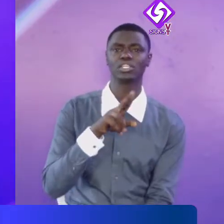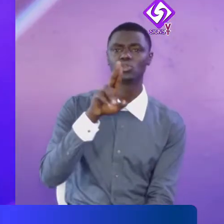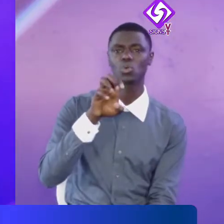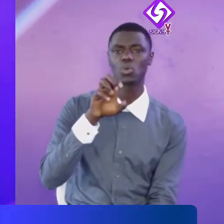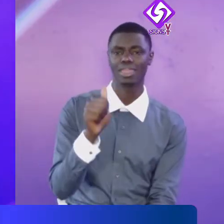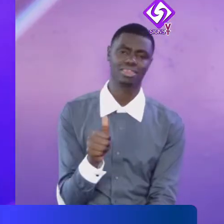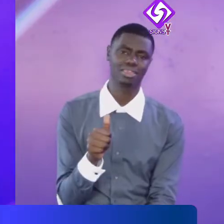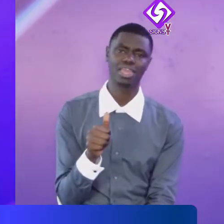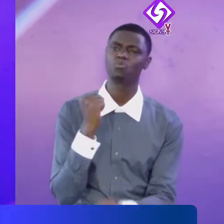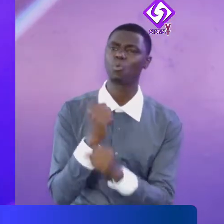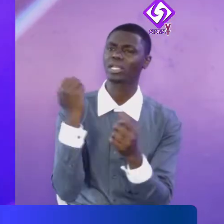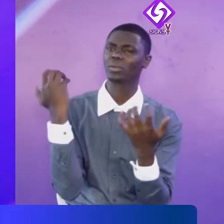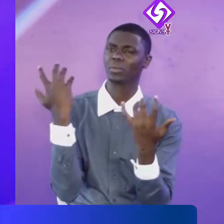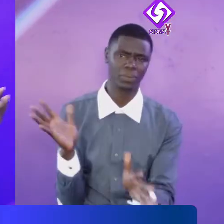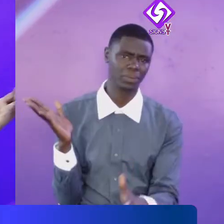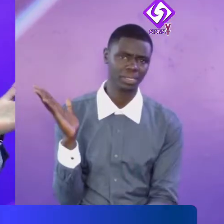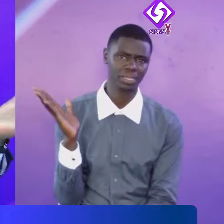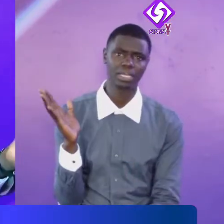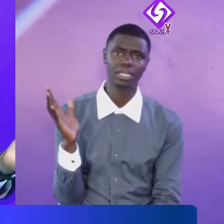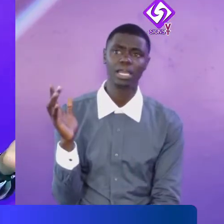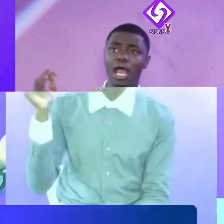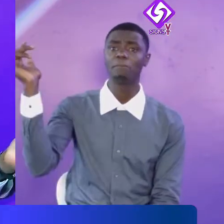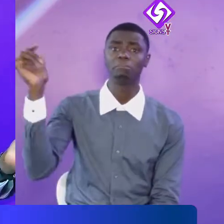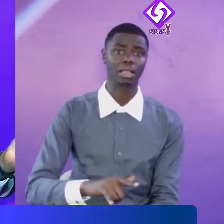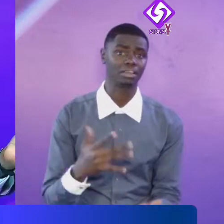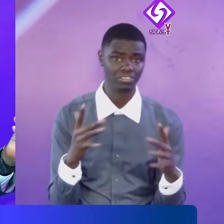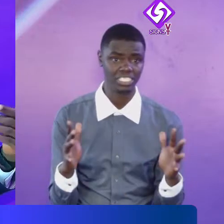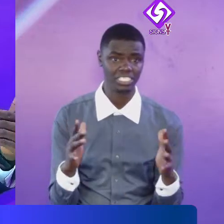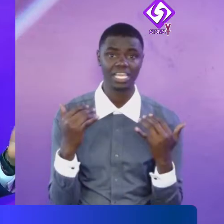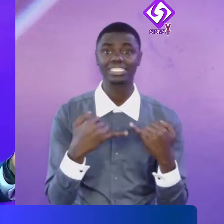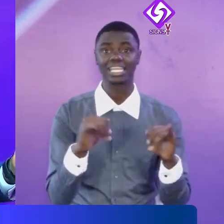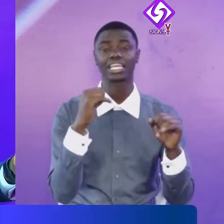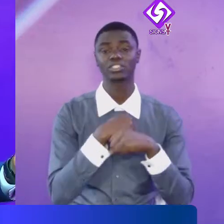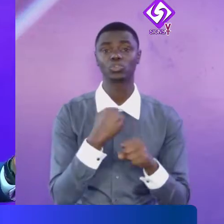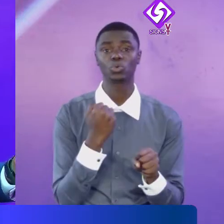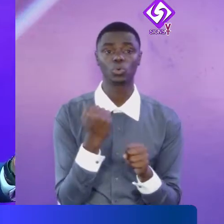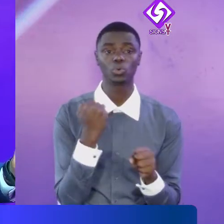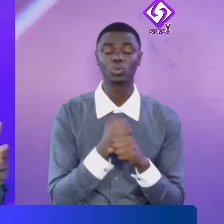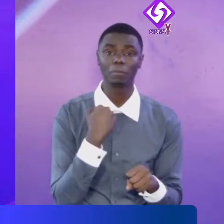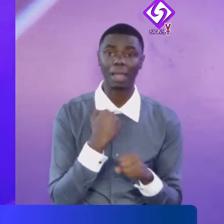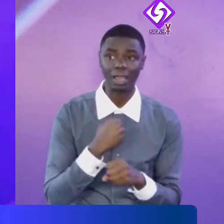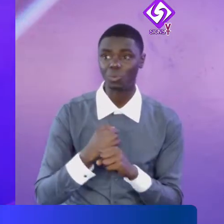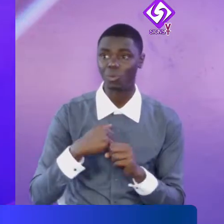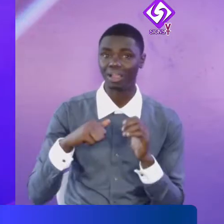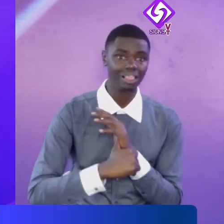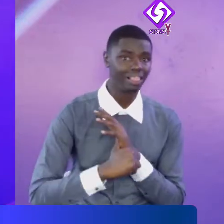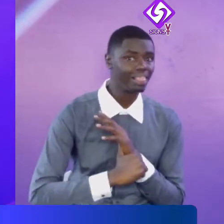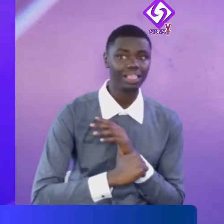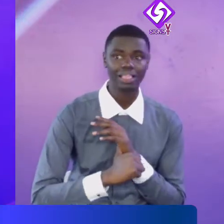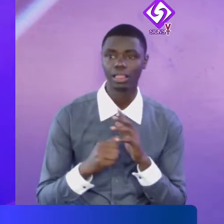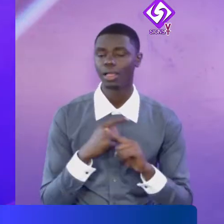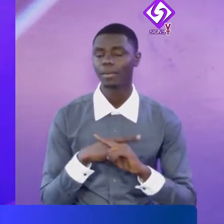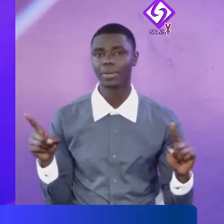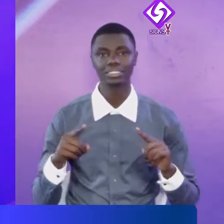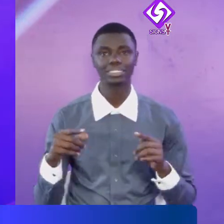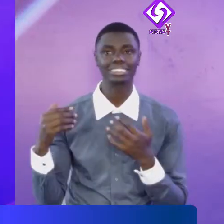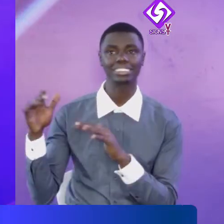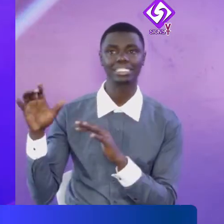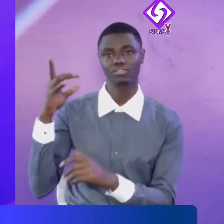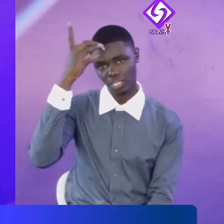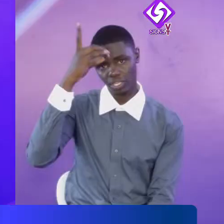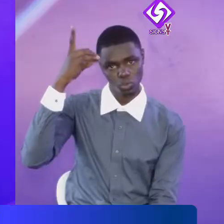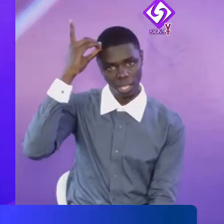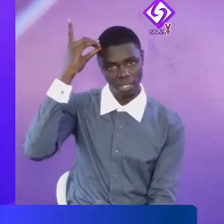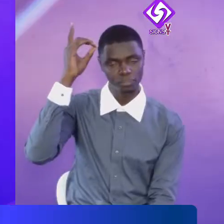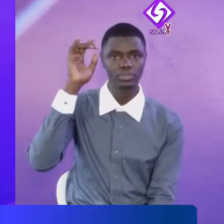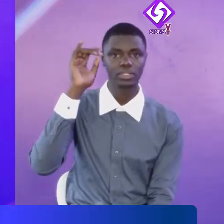blues, isn't it? She's come back now. She's trying to make ends meet, isn't it? But she's lived in Dubai, in